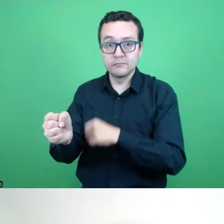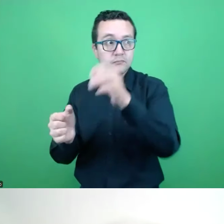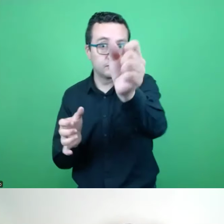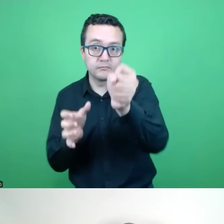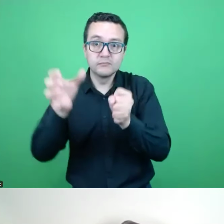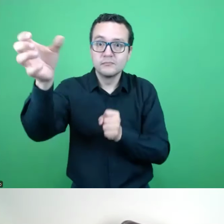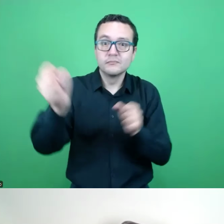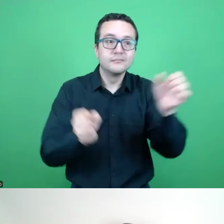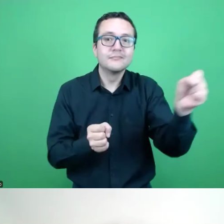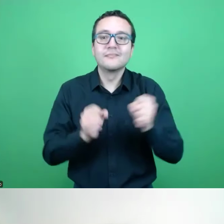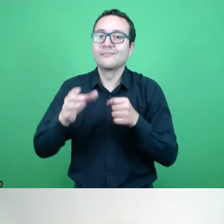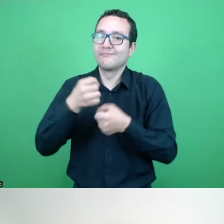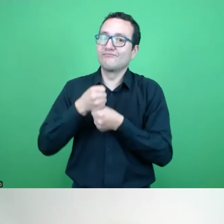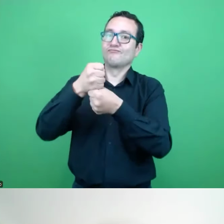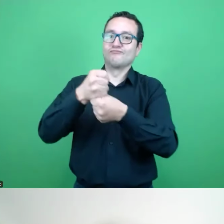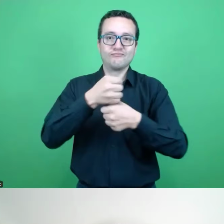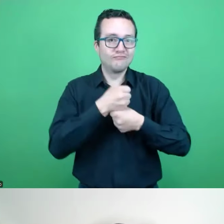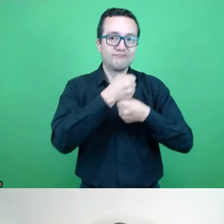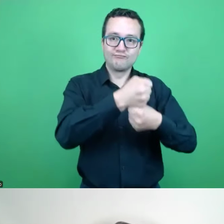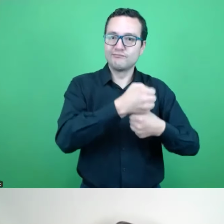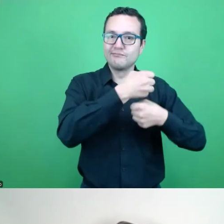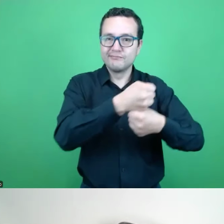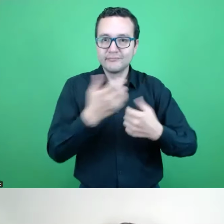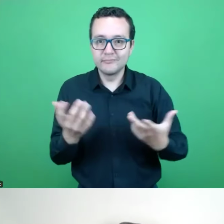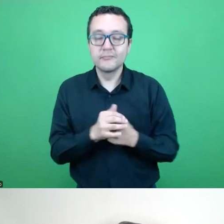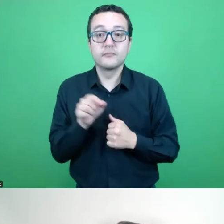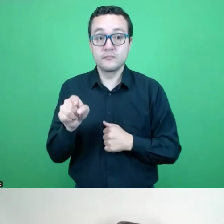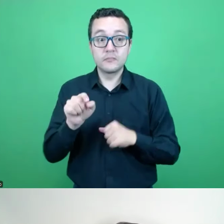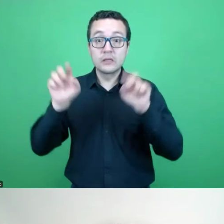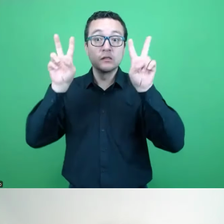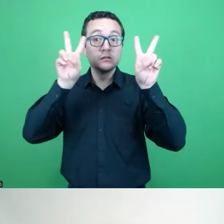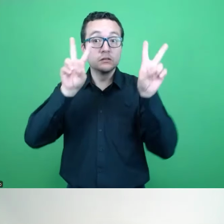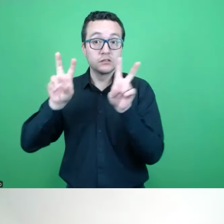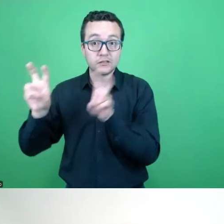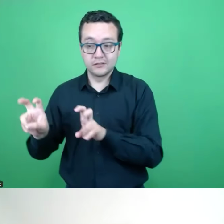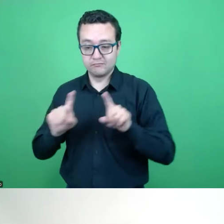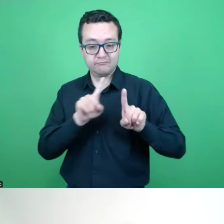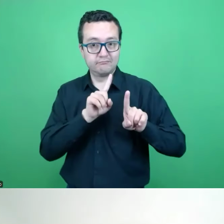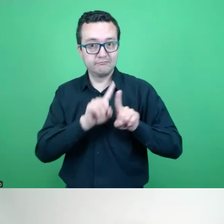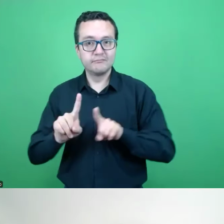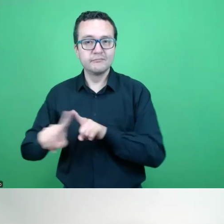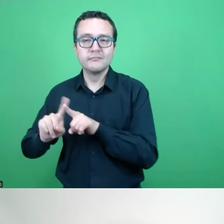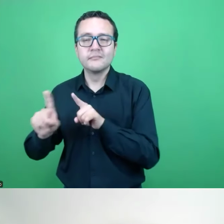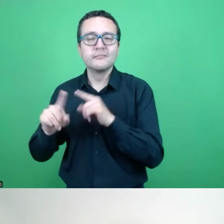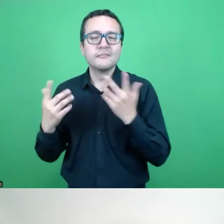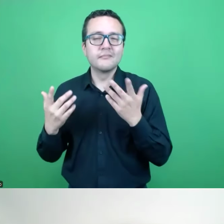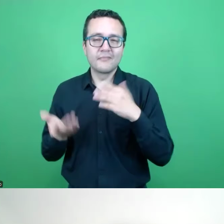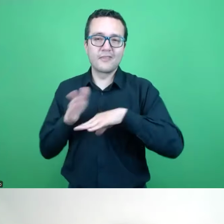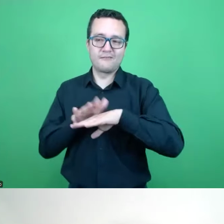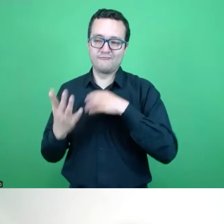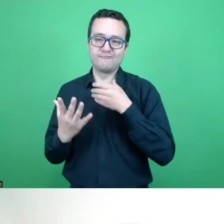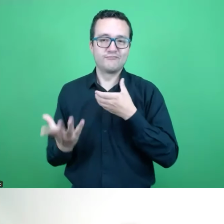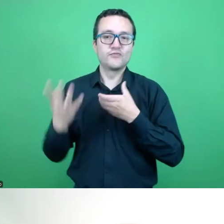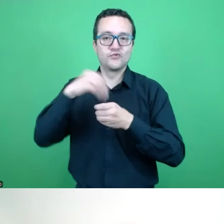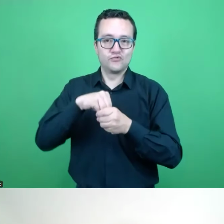different thematic areas that are important when it comes to disability inclusion. The next Global Disability Summit